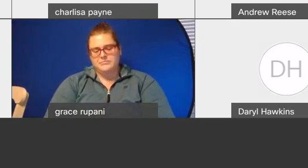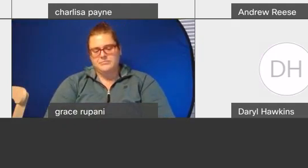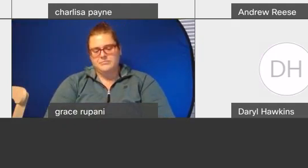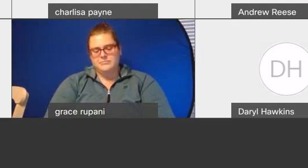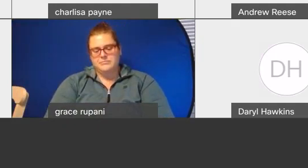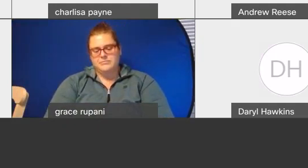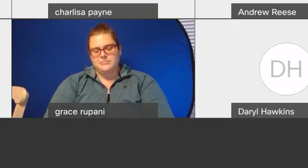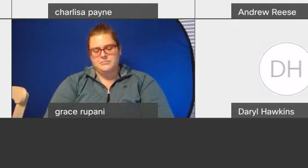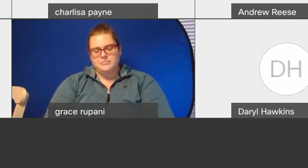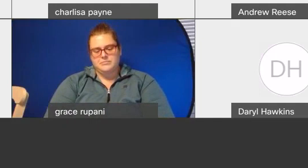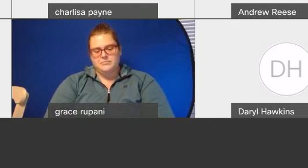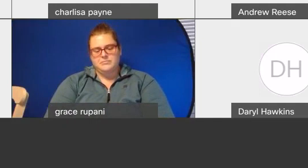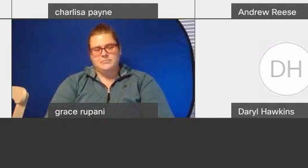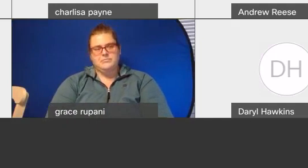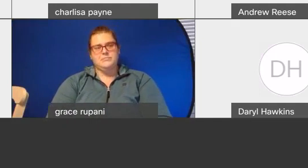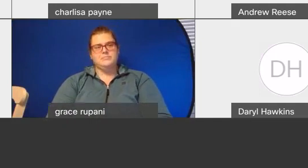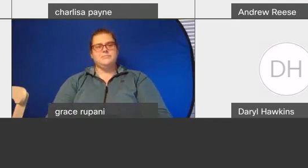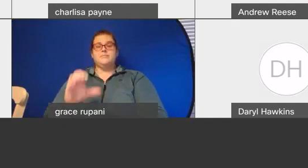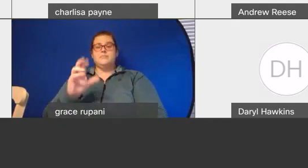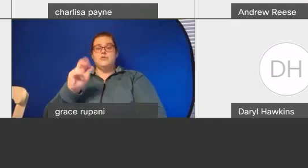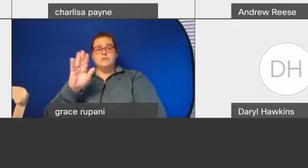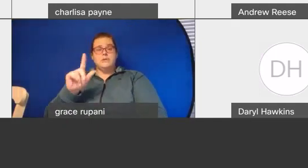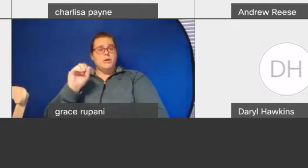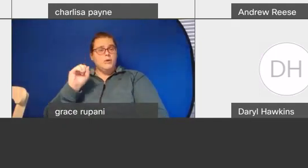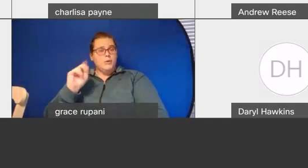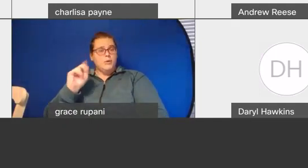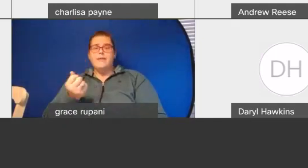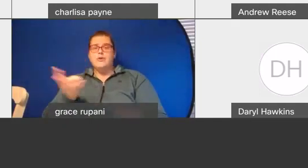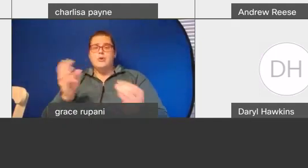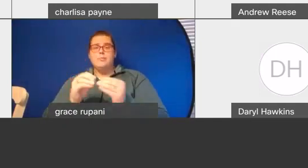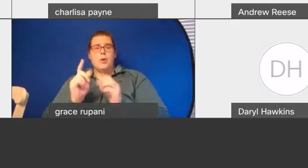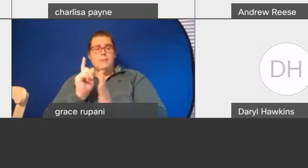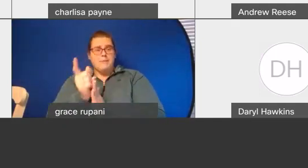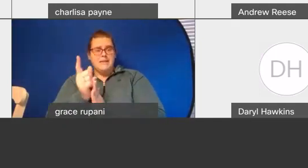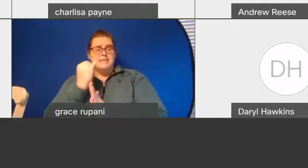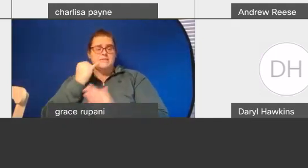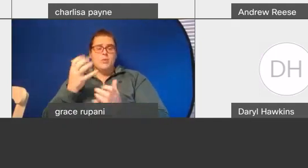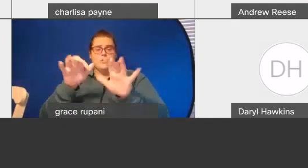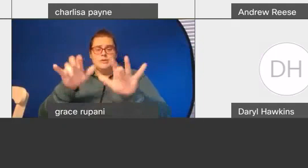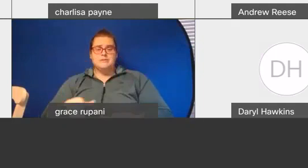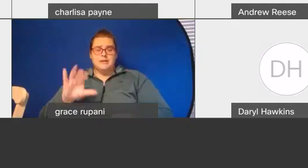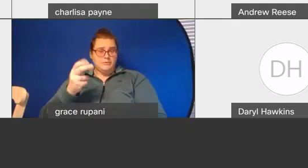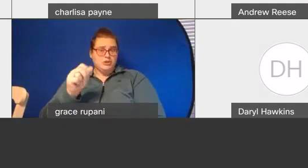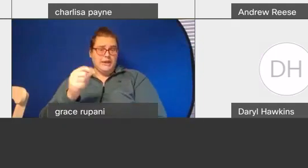Okay, we have a couple of more minutes. If you would like to type a question in the chat box, please.